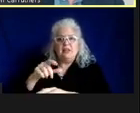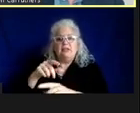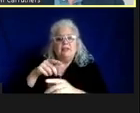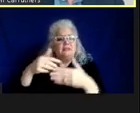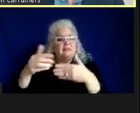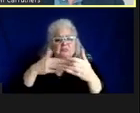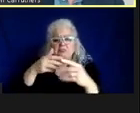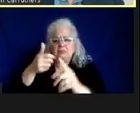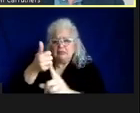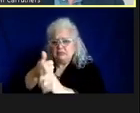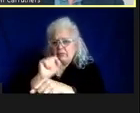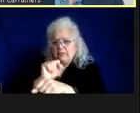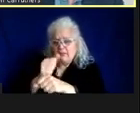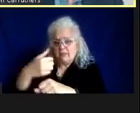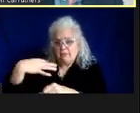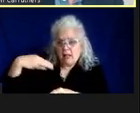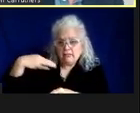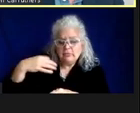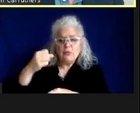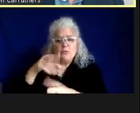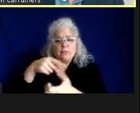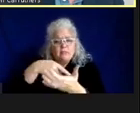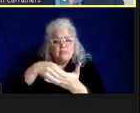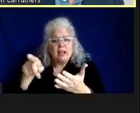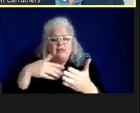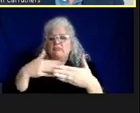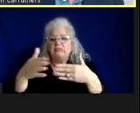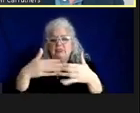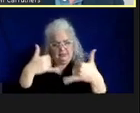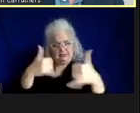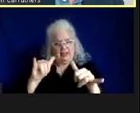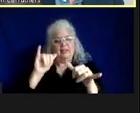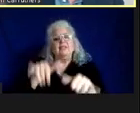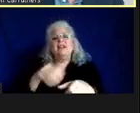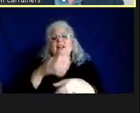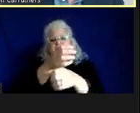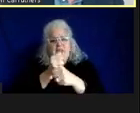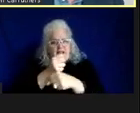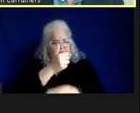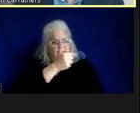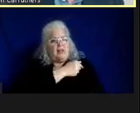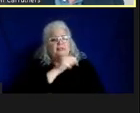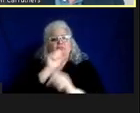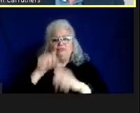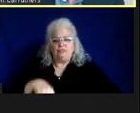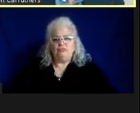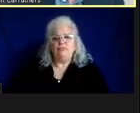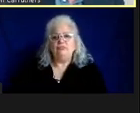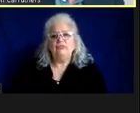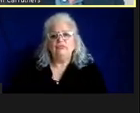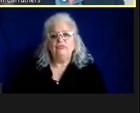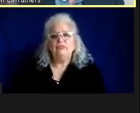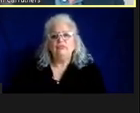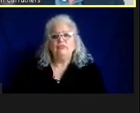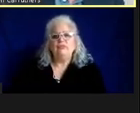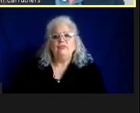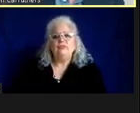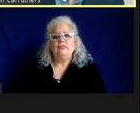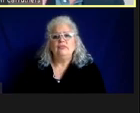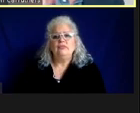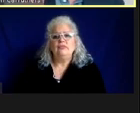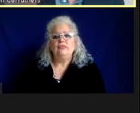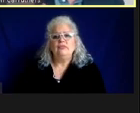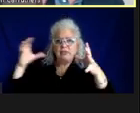We're seeing people have a little bit more difficulty in implementing that. And I know I've been on the phone with people who are sitting in vaccine appointments being turned